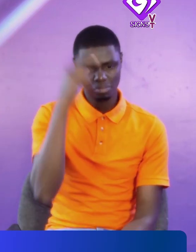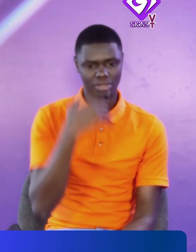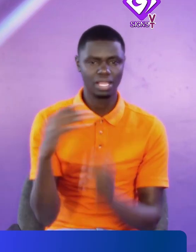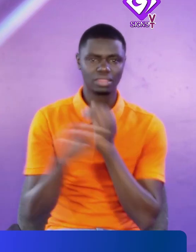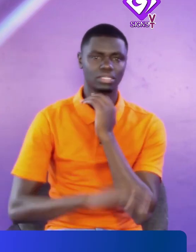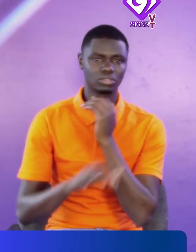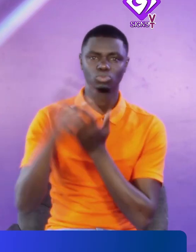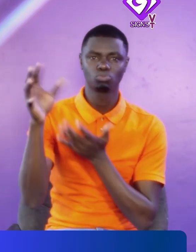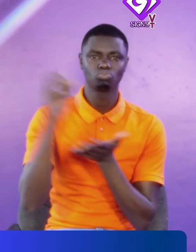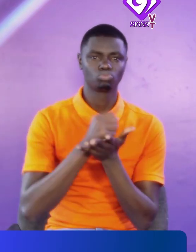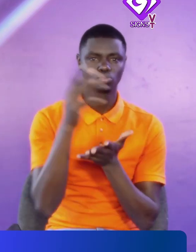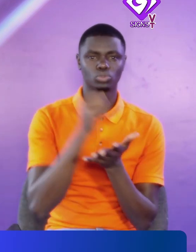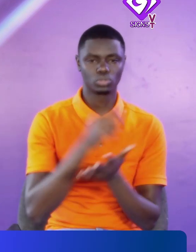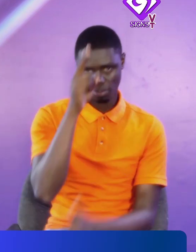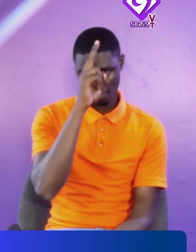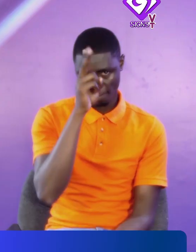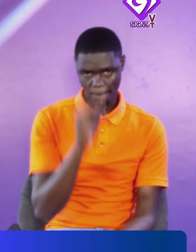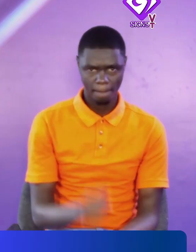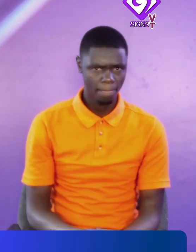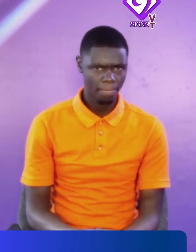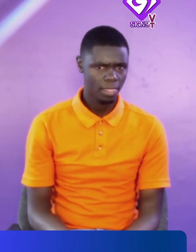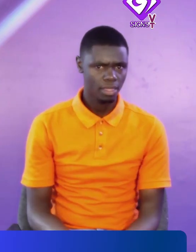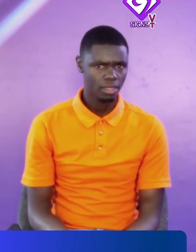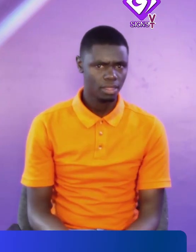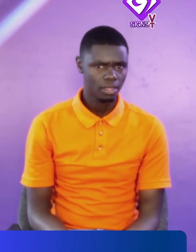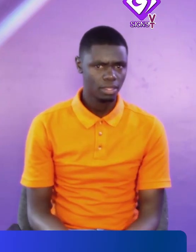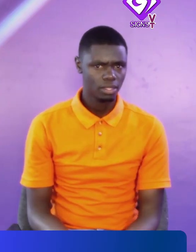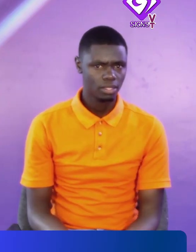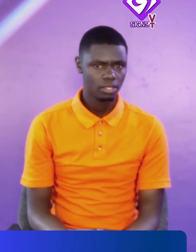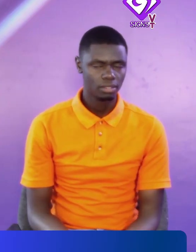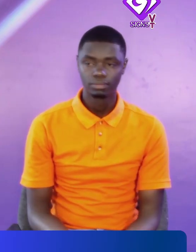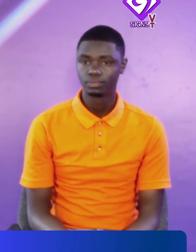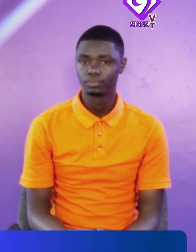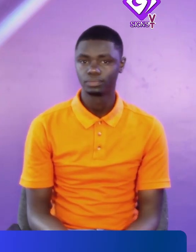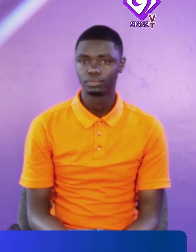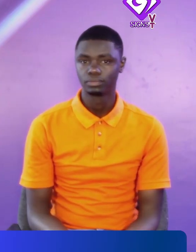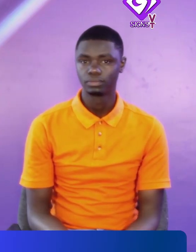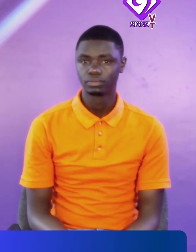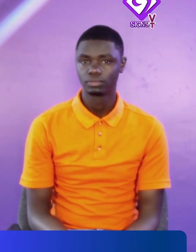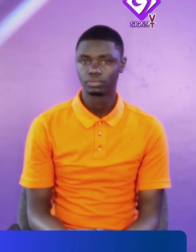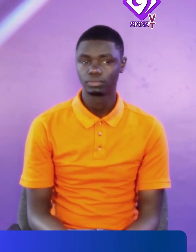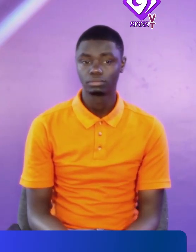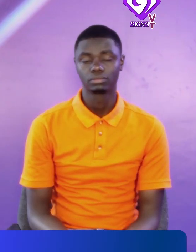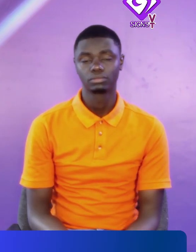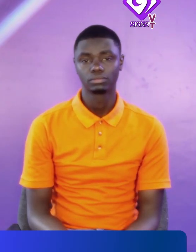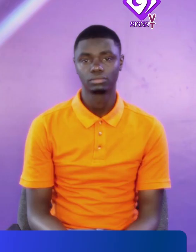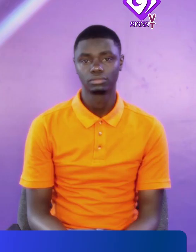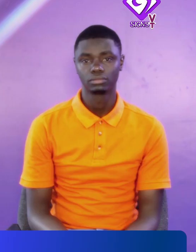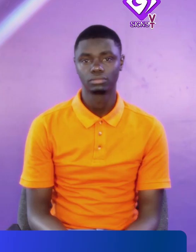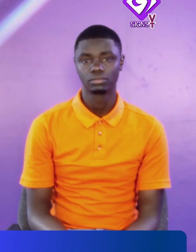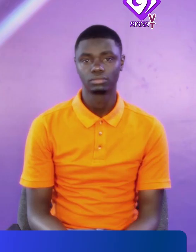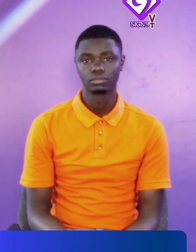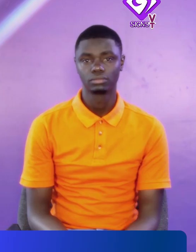officers urgently. And we need to replace and to bring energetic police officers who will be trained on time to even help us support the